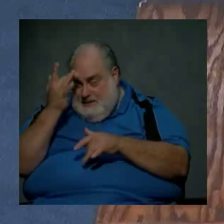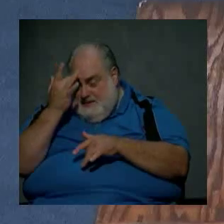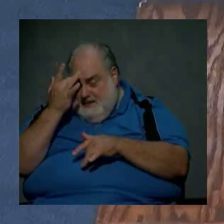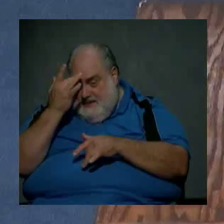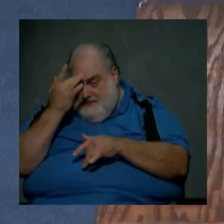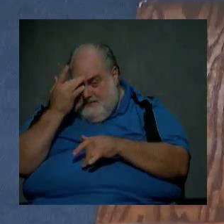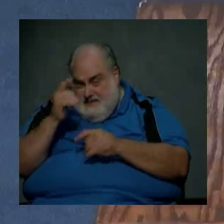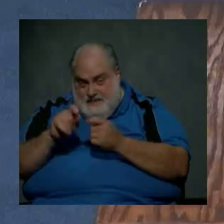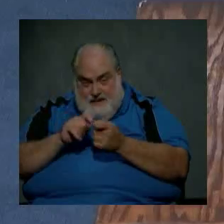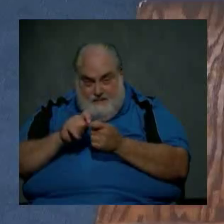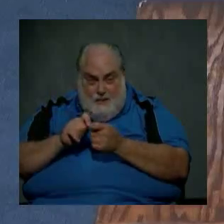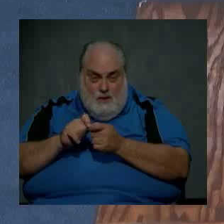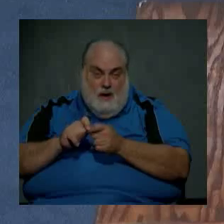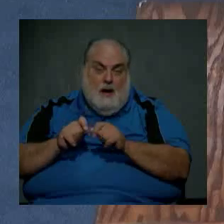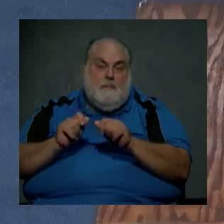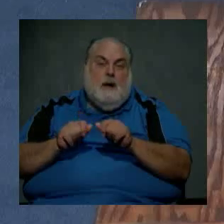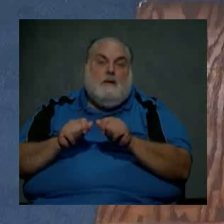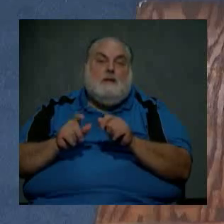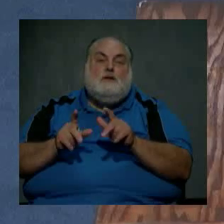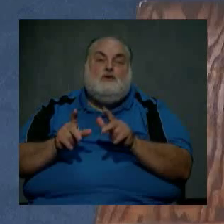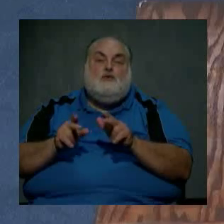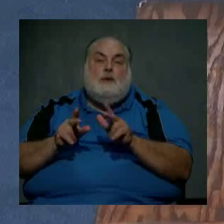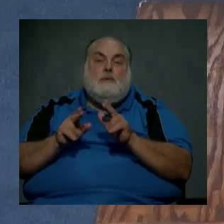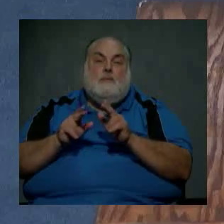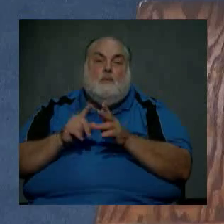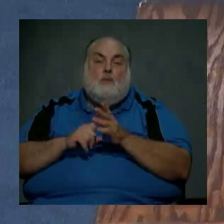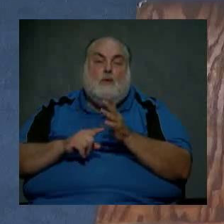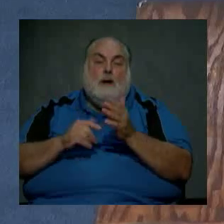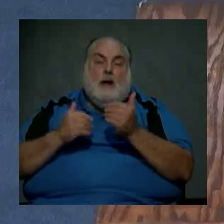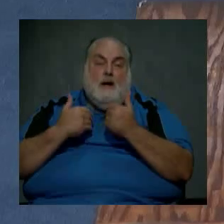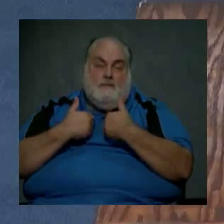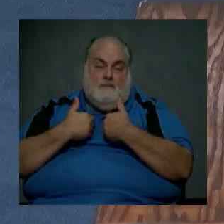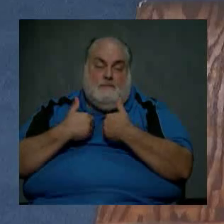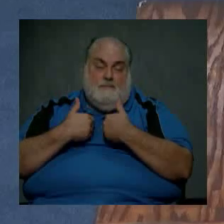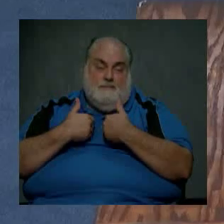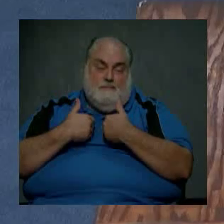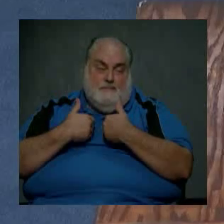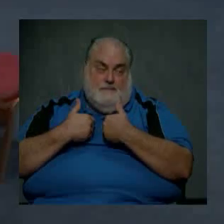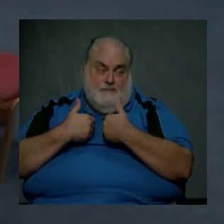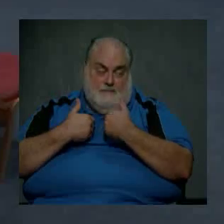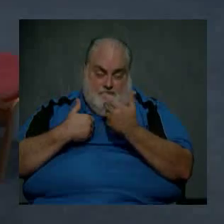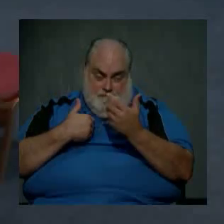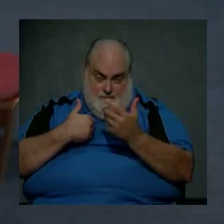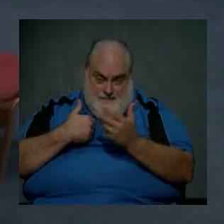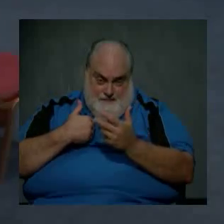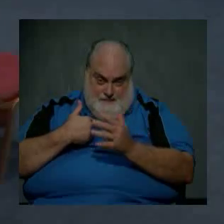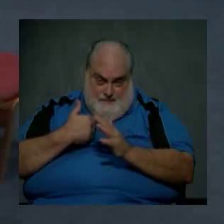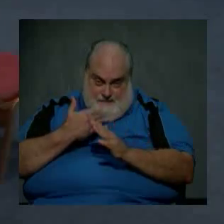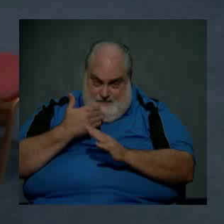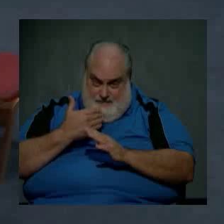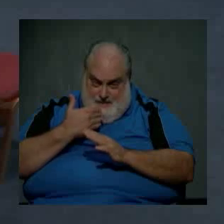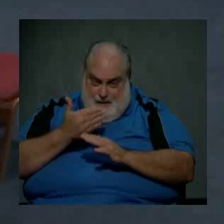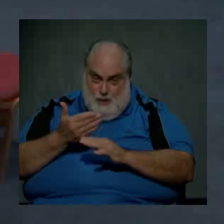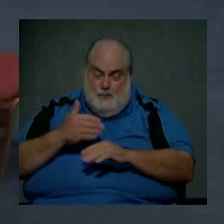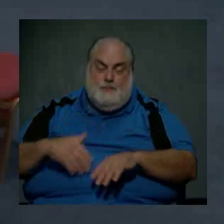better yet, would it be possible to just trim what we have there? And that's all I really have to say. I appreciate it. Okay. Thank you for